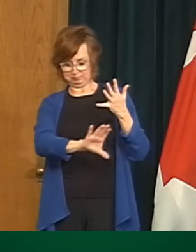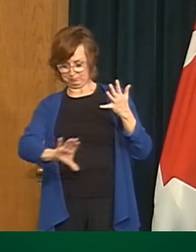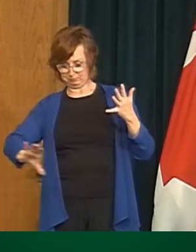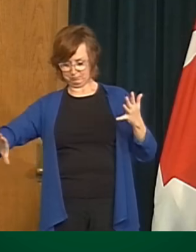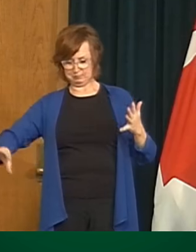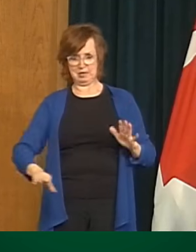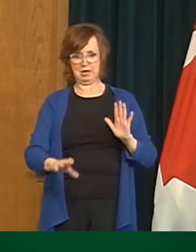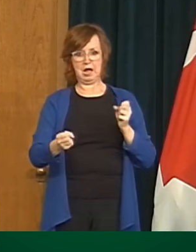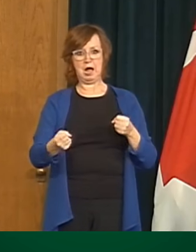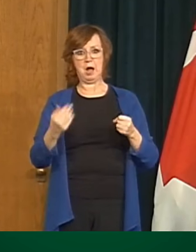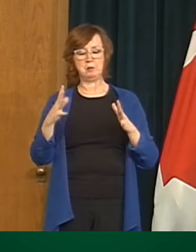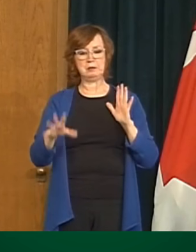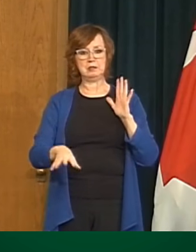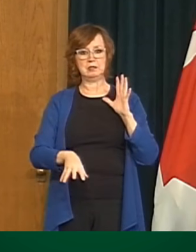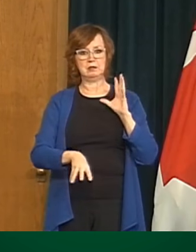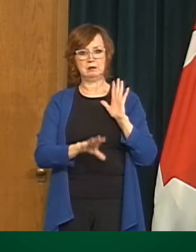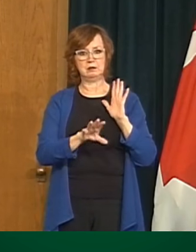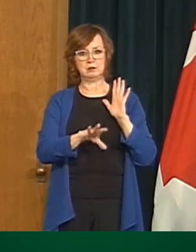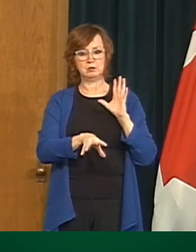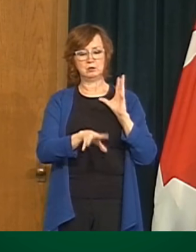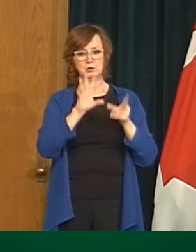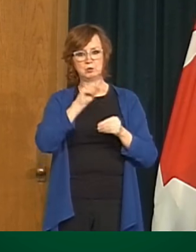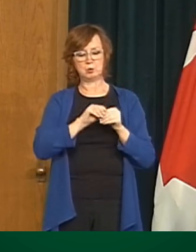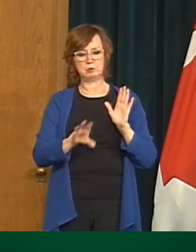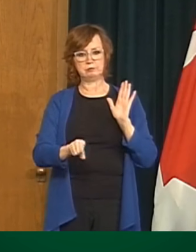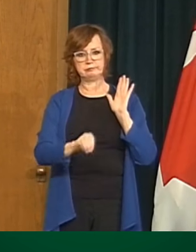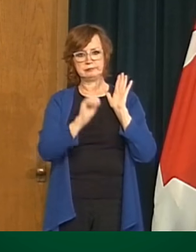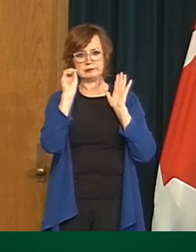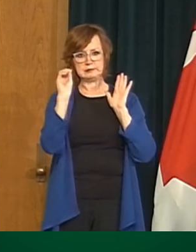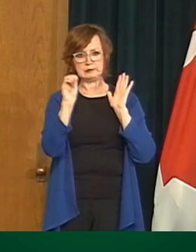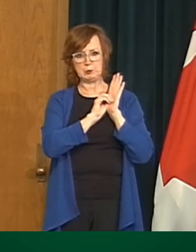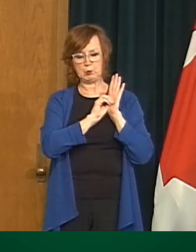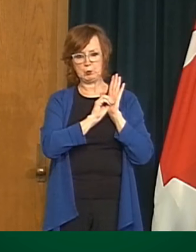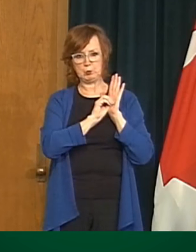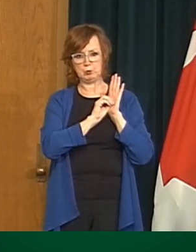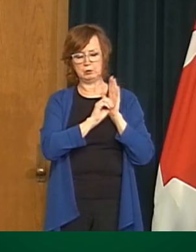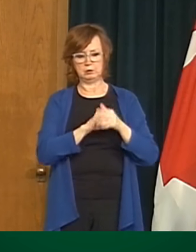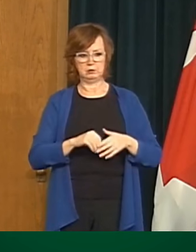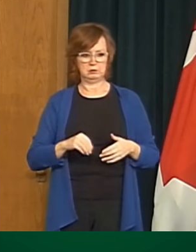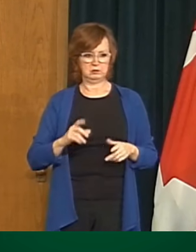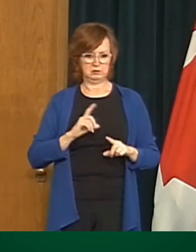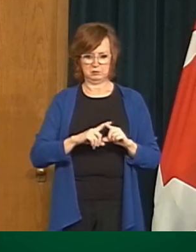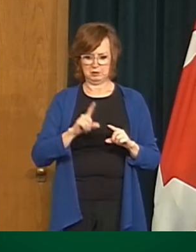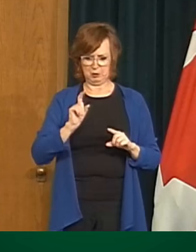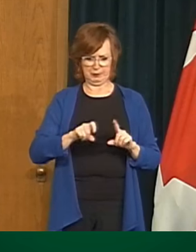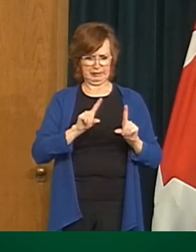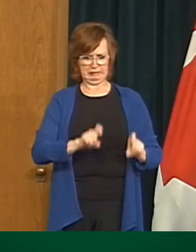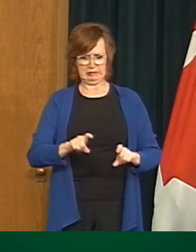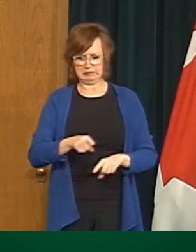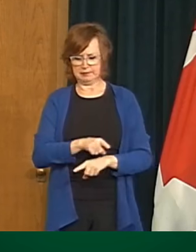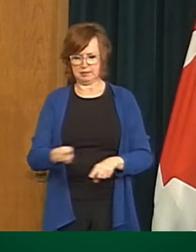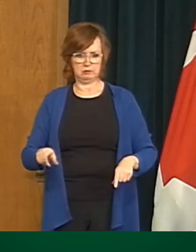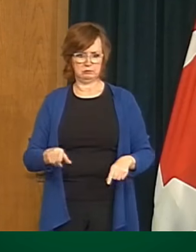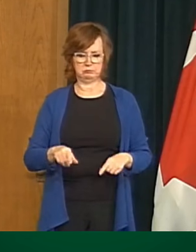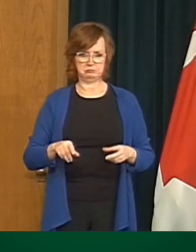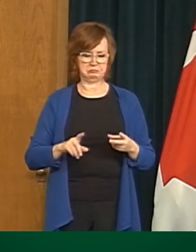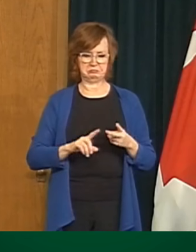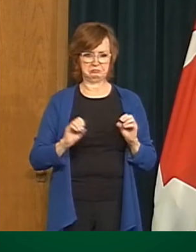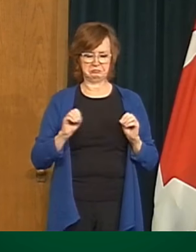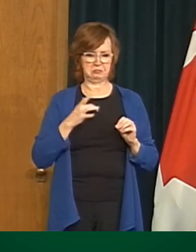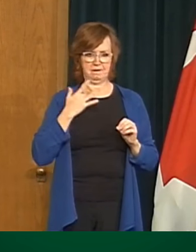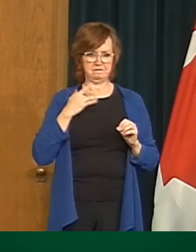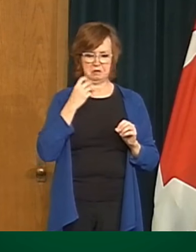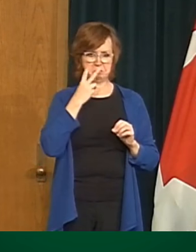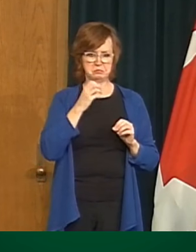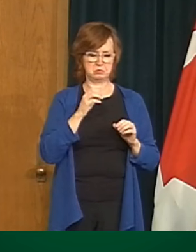southern Saskatchewan, but I wouldn't expect it's a large amount. When I had made those comments, we had outbreaks that were coming from a